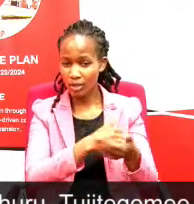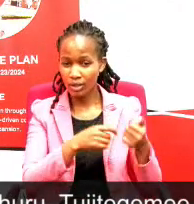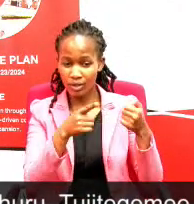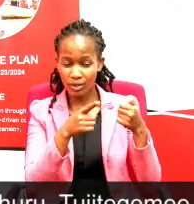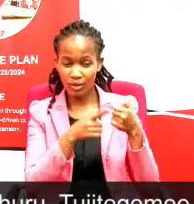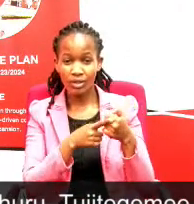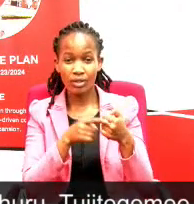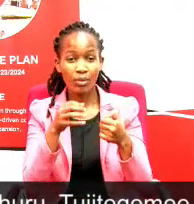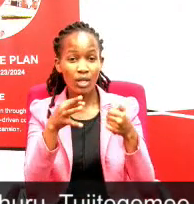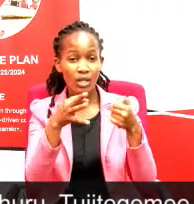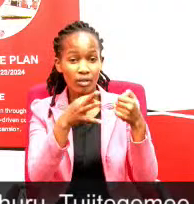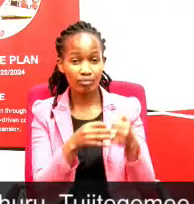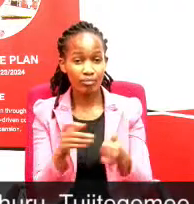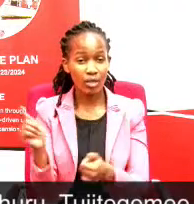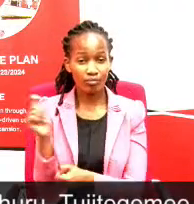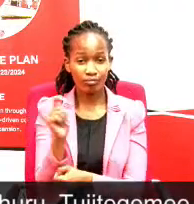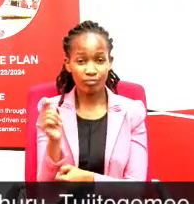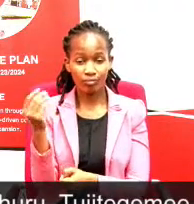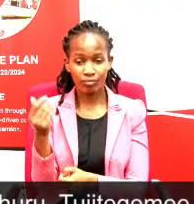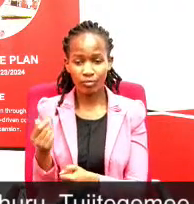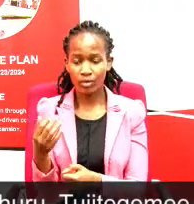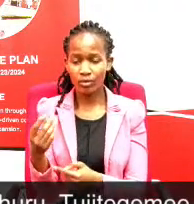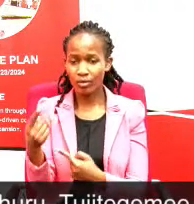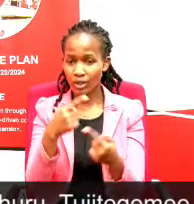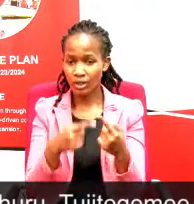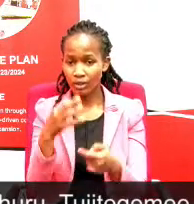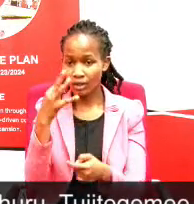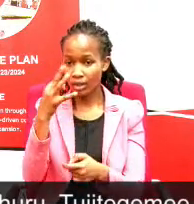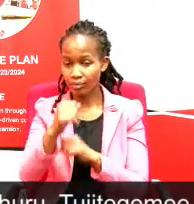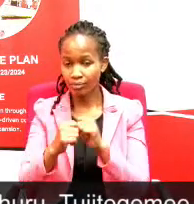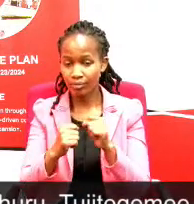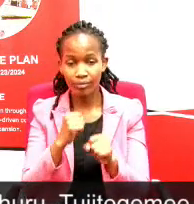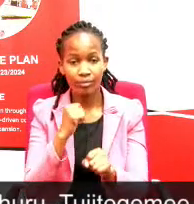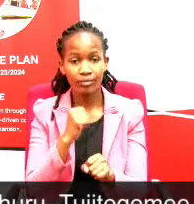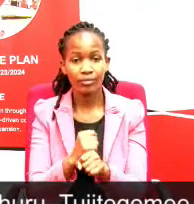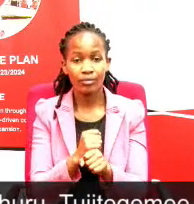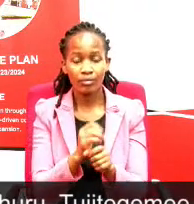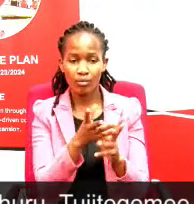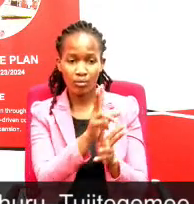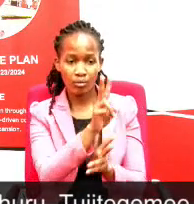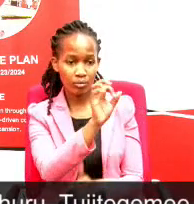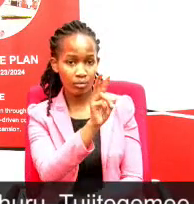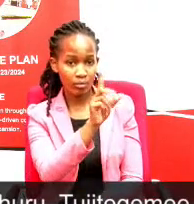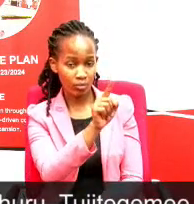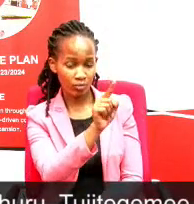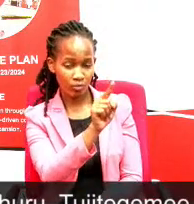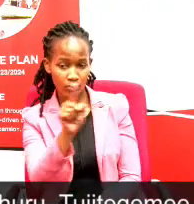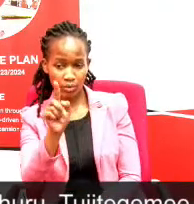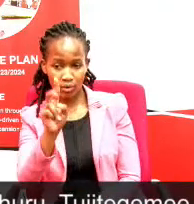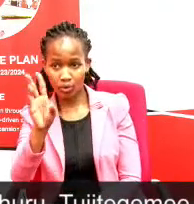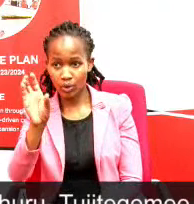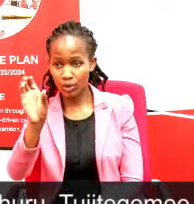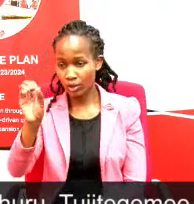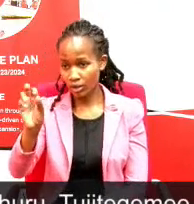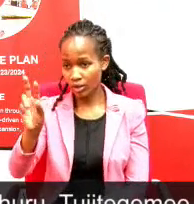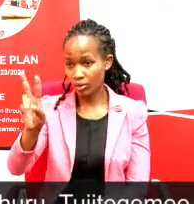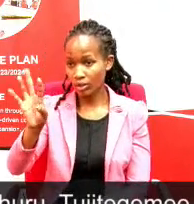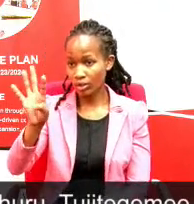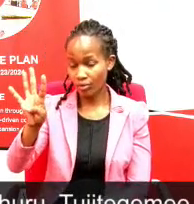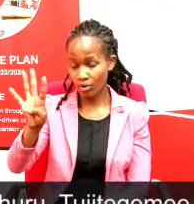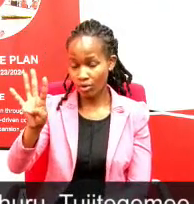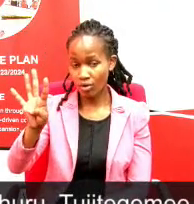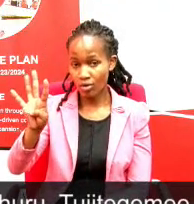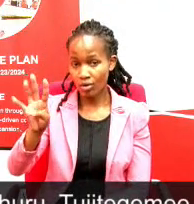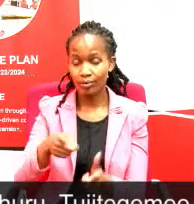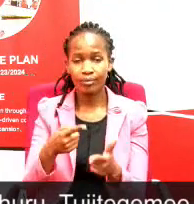6.8 trillion over the coming 3 years, between 2021 and and 2024.